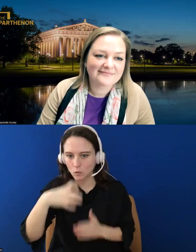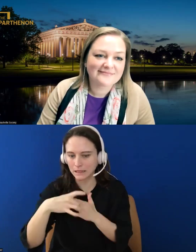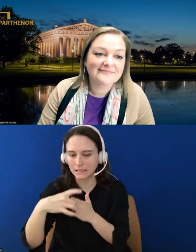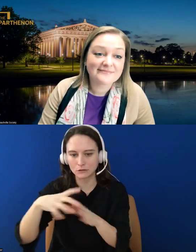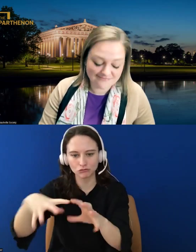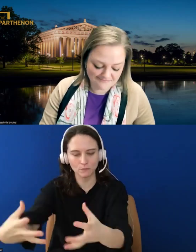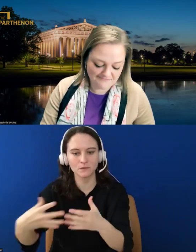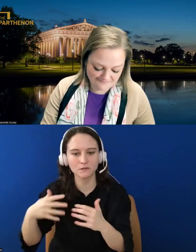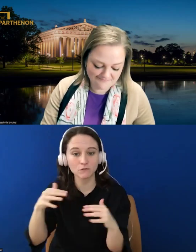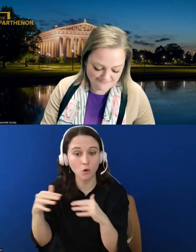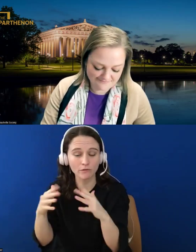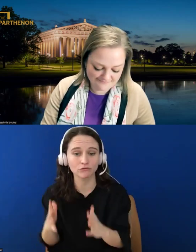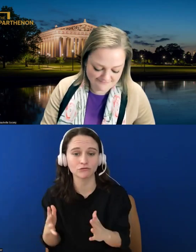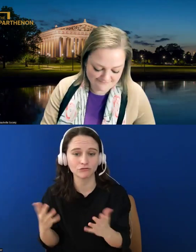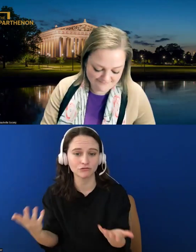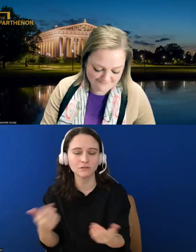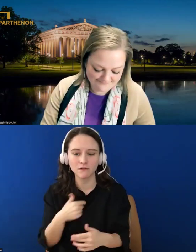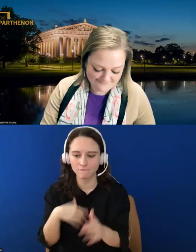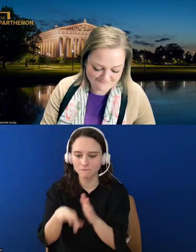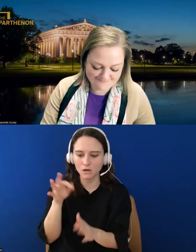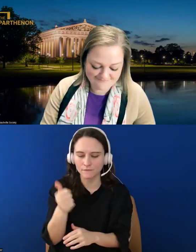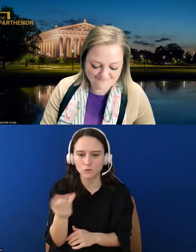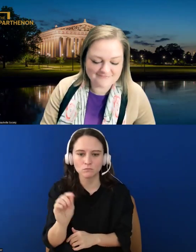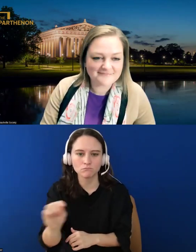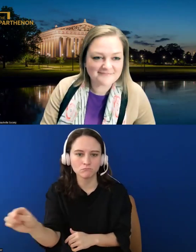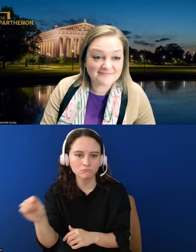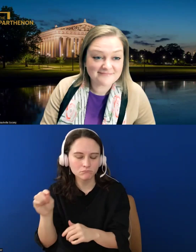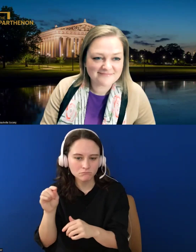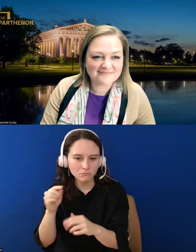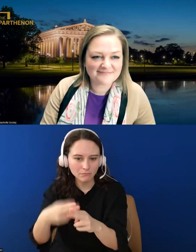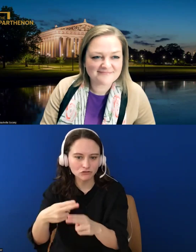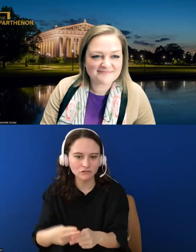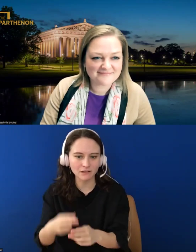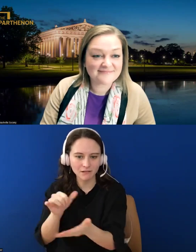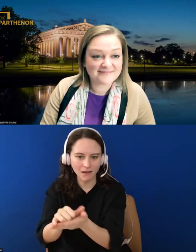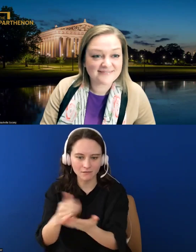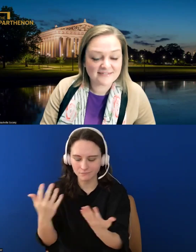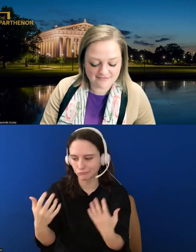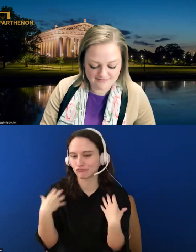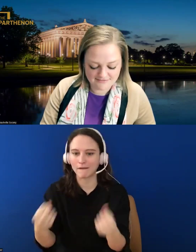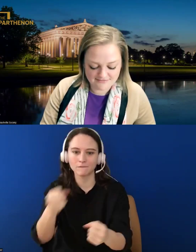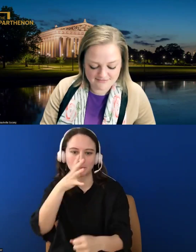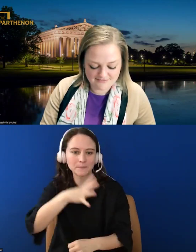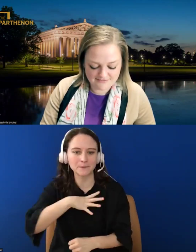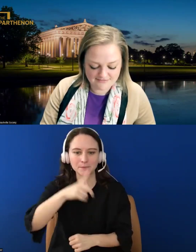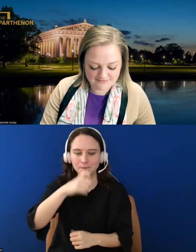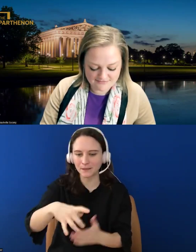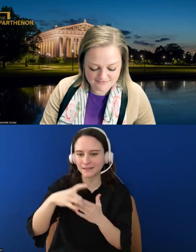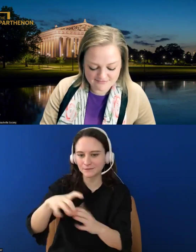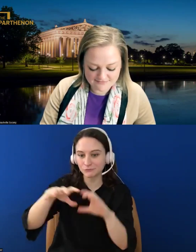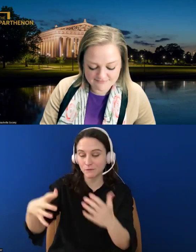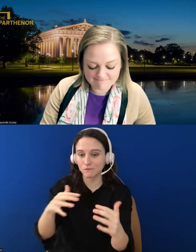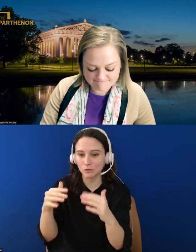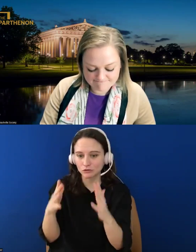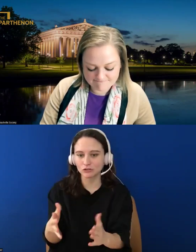warriors. So I have found a couple of mentions, which is interesting, that there were brave women who also lead groups of warriors in